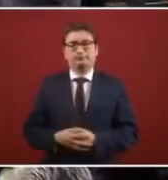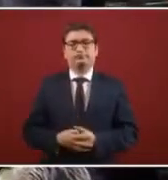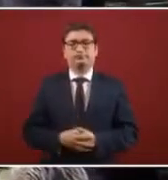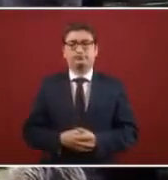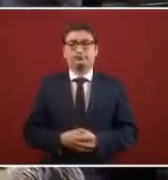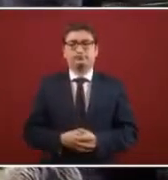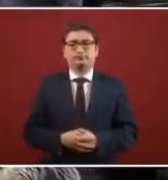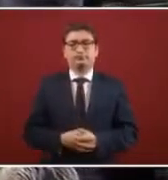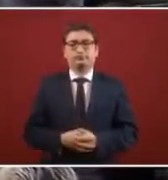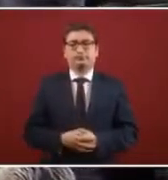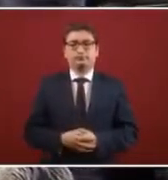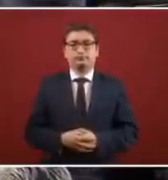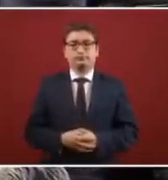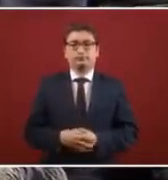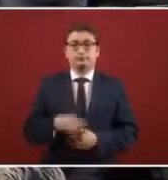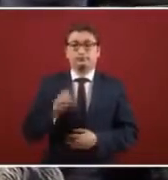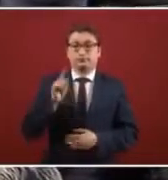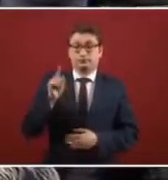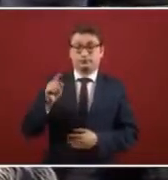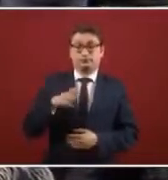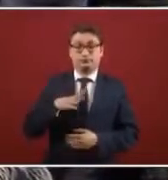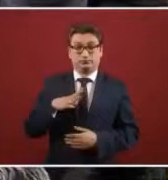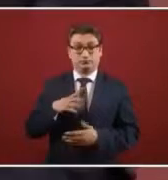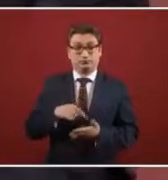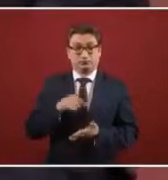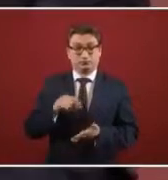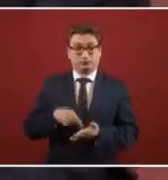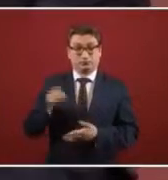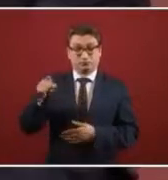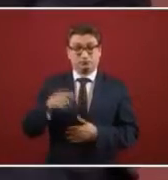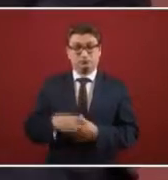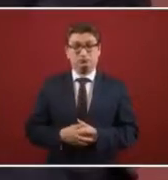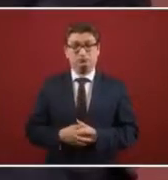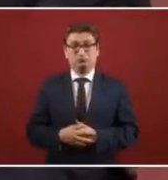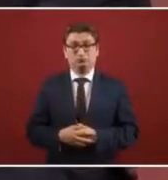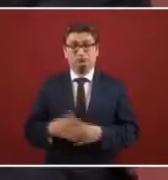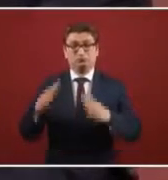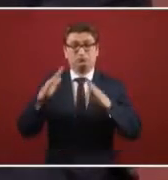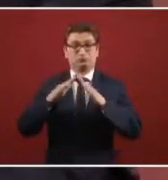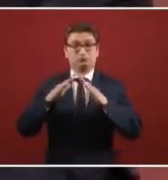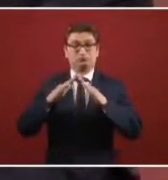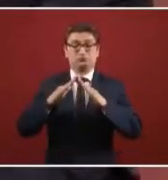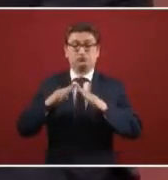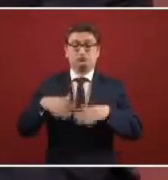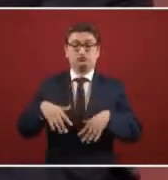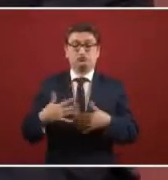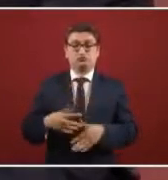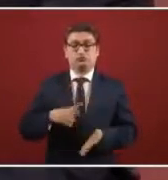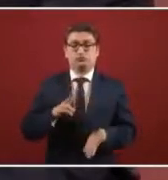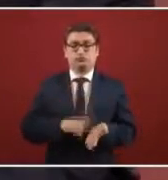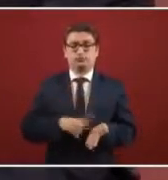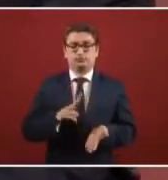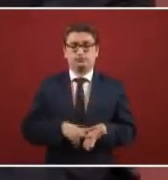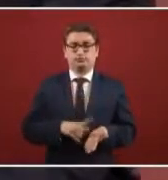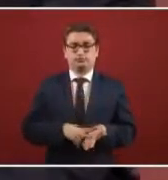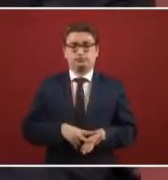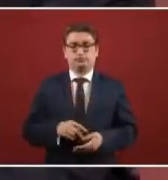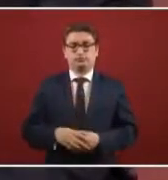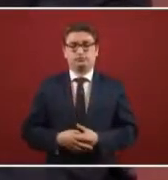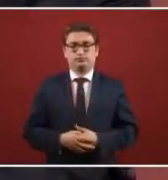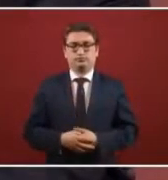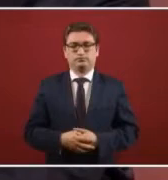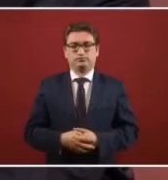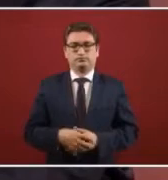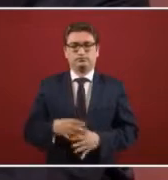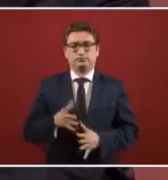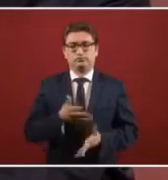were aware that there was this situation, que vale this home, that was